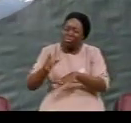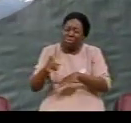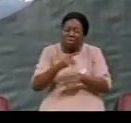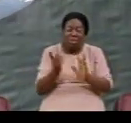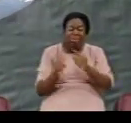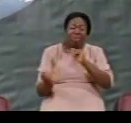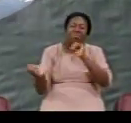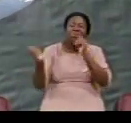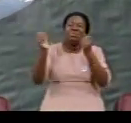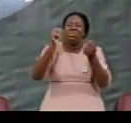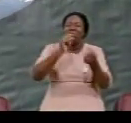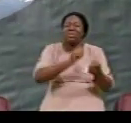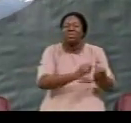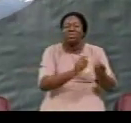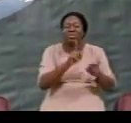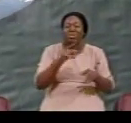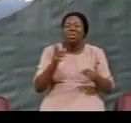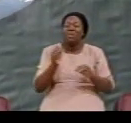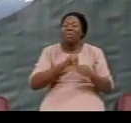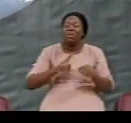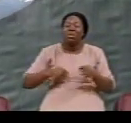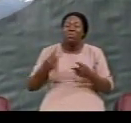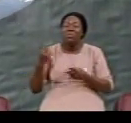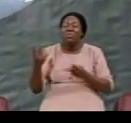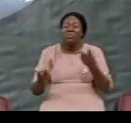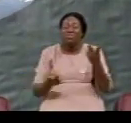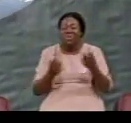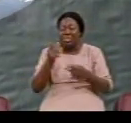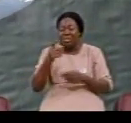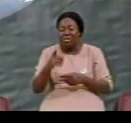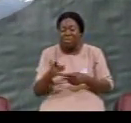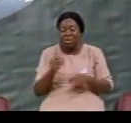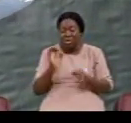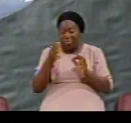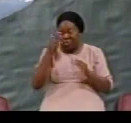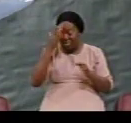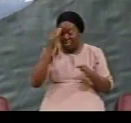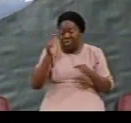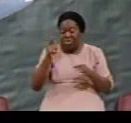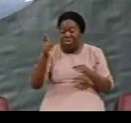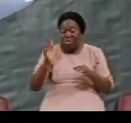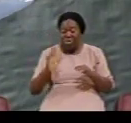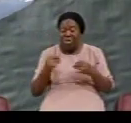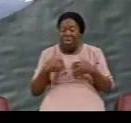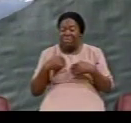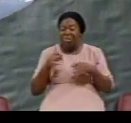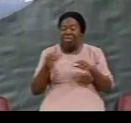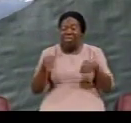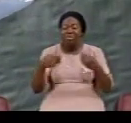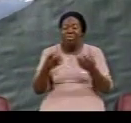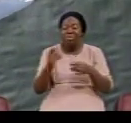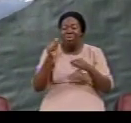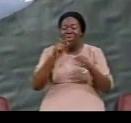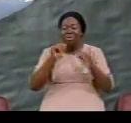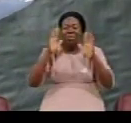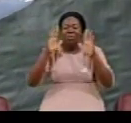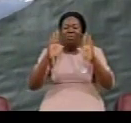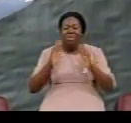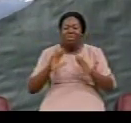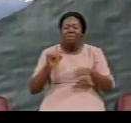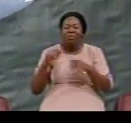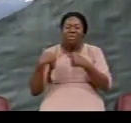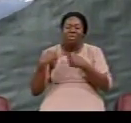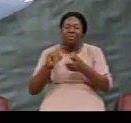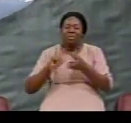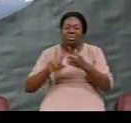you. The Lord will visit you. If you know God has given you a miracle since we started, come to my left hand